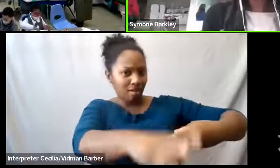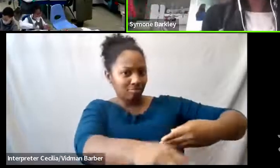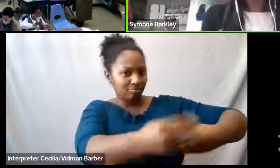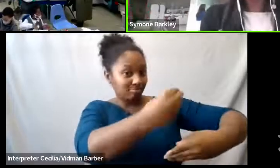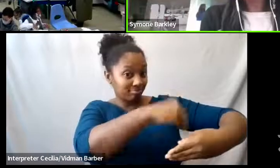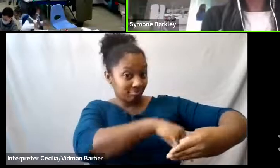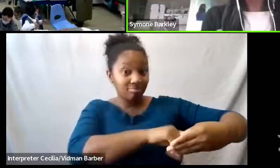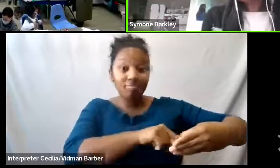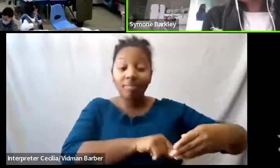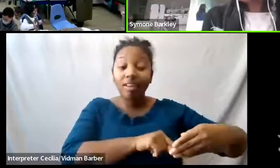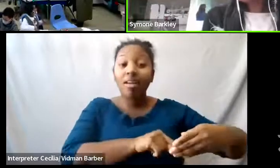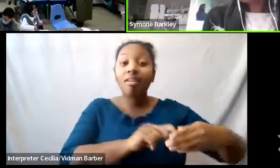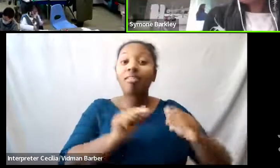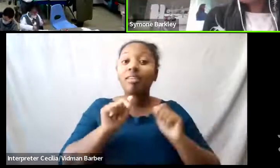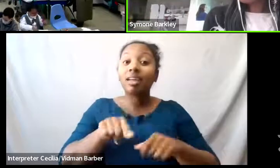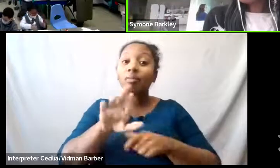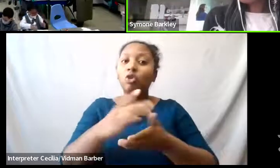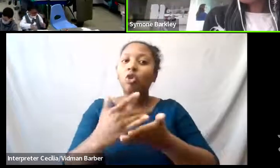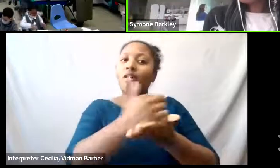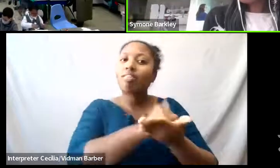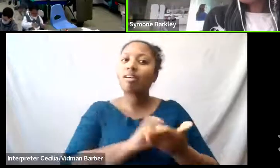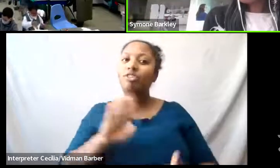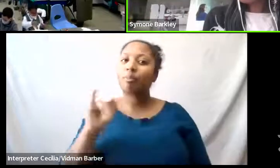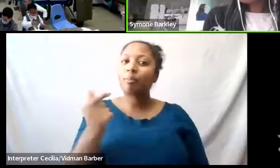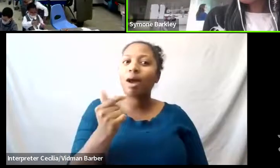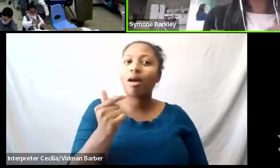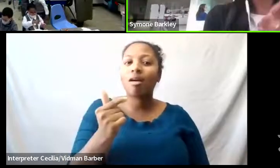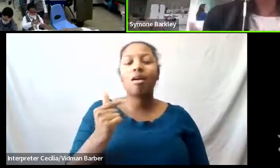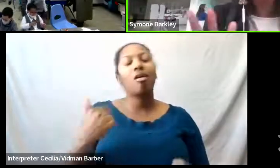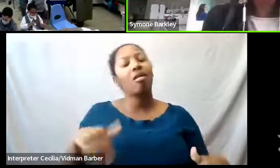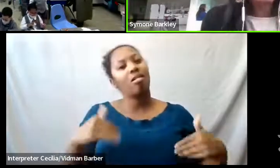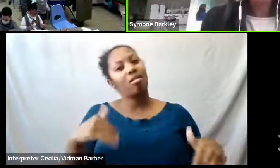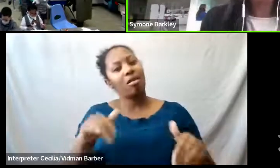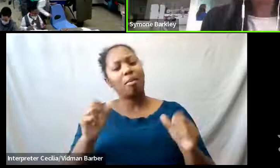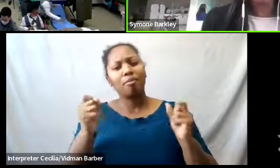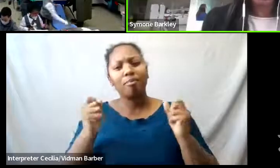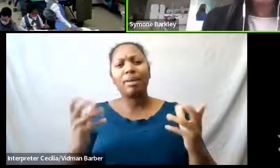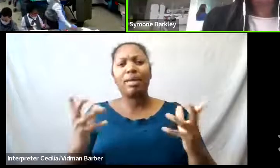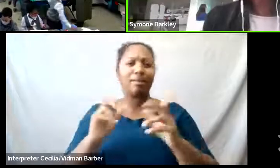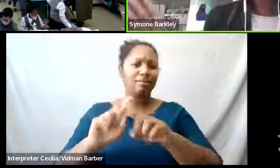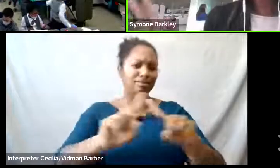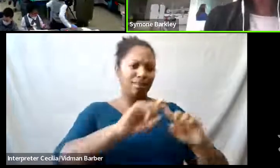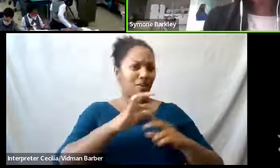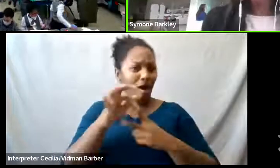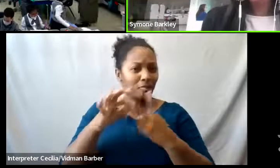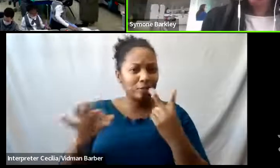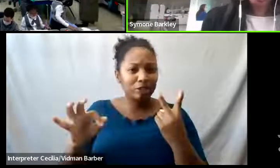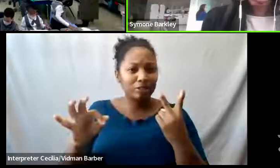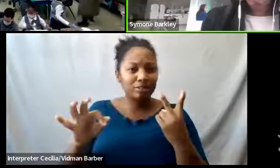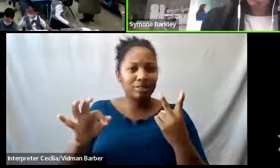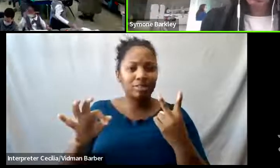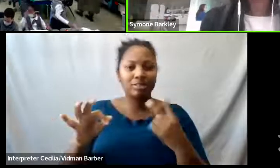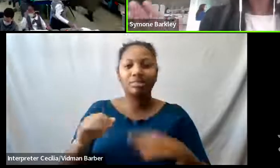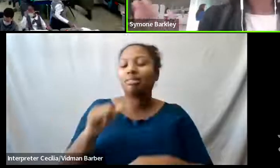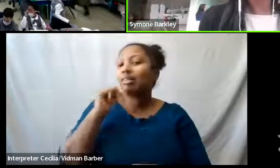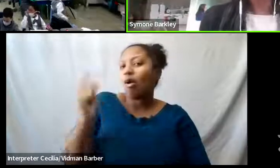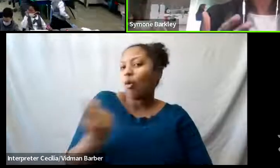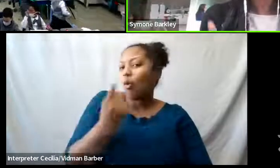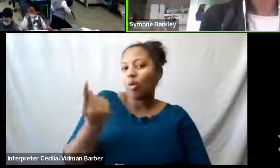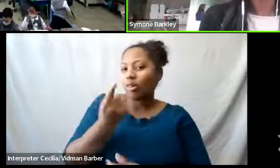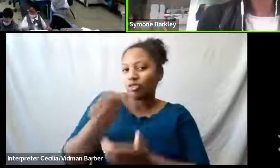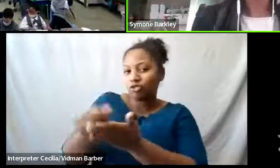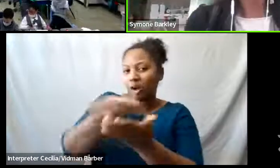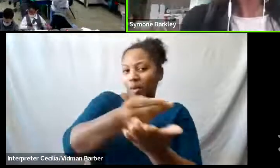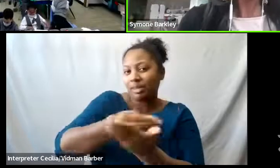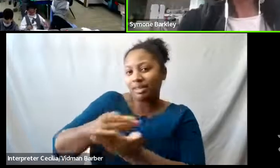bag. This could be your collection bag. So there's tons of different things that you can do with this. You don't have to just use it for shopping. You can use